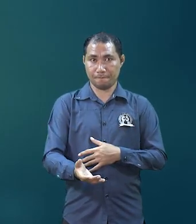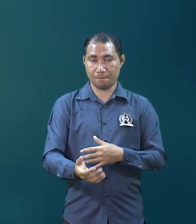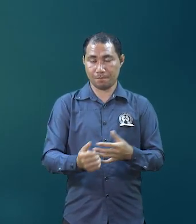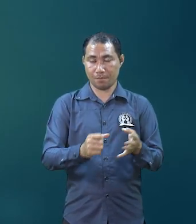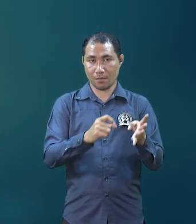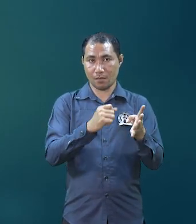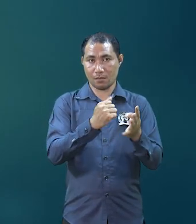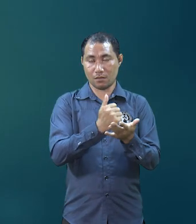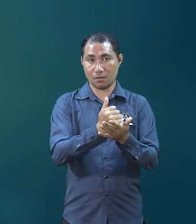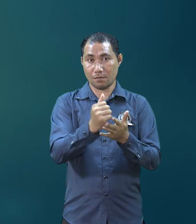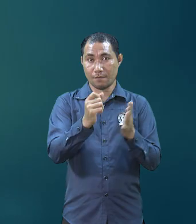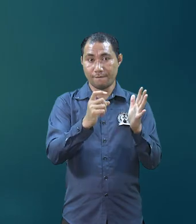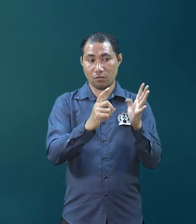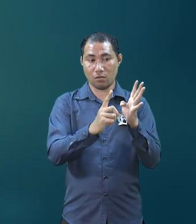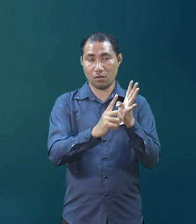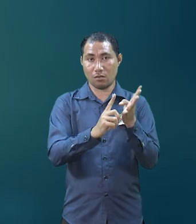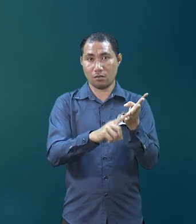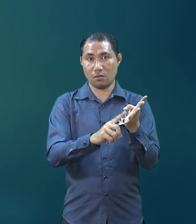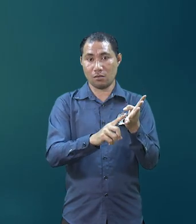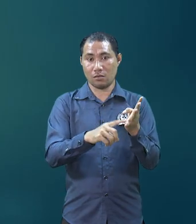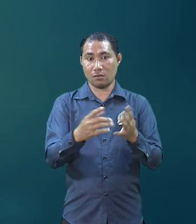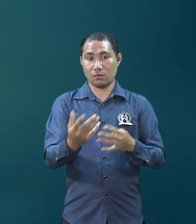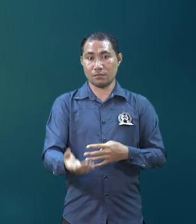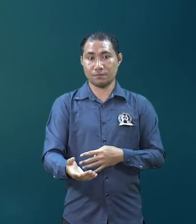And number 4 is chill.